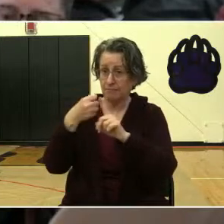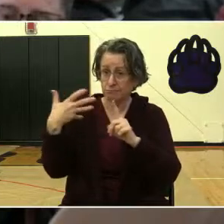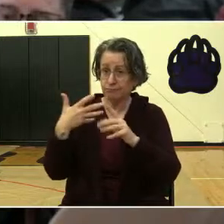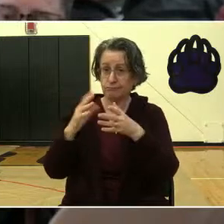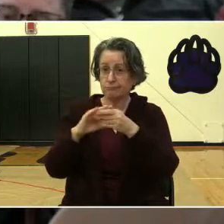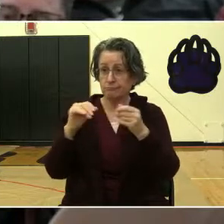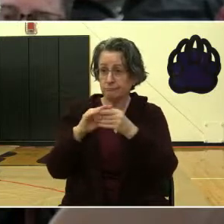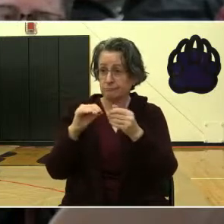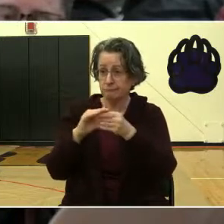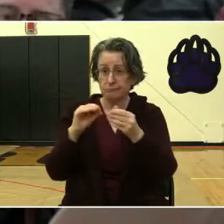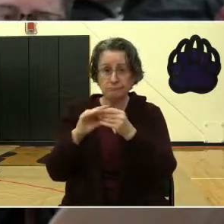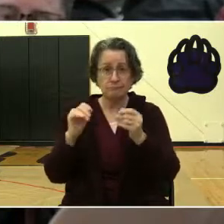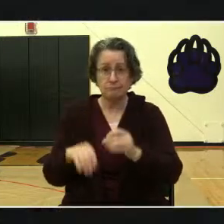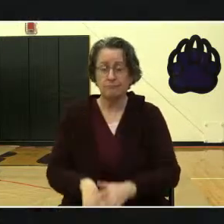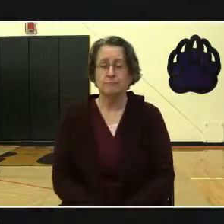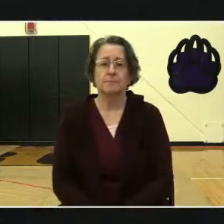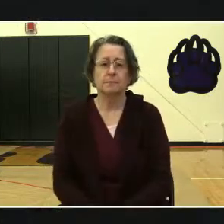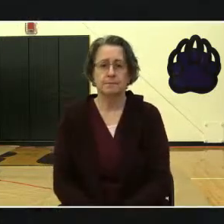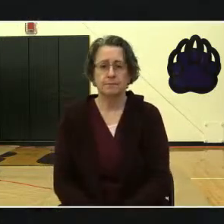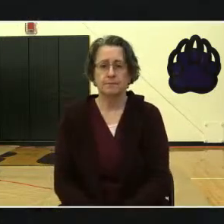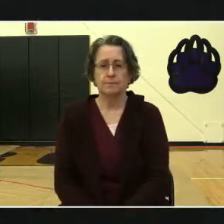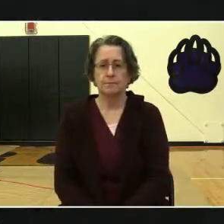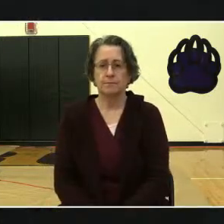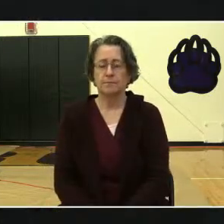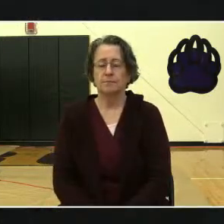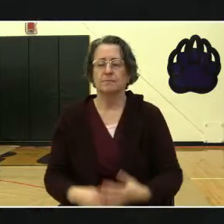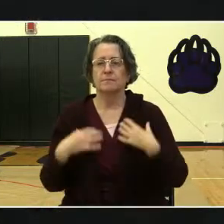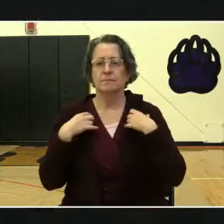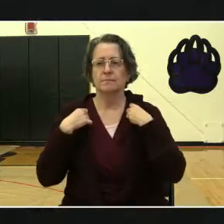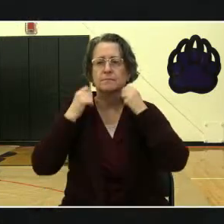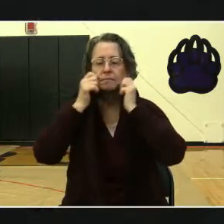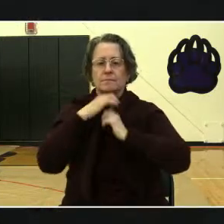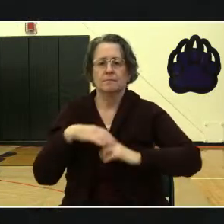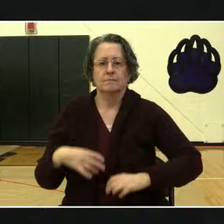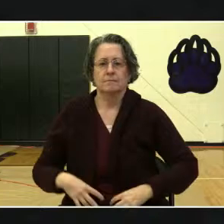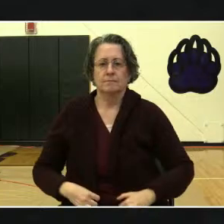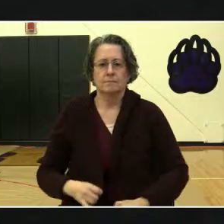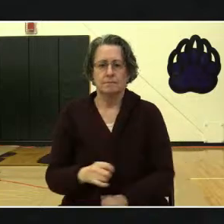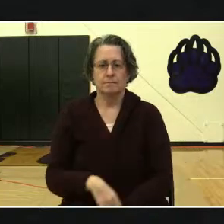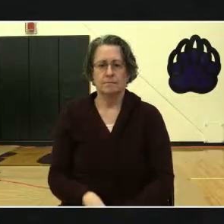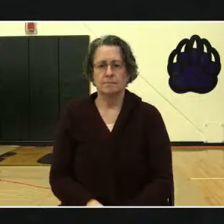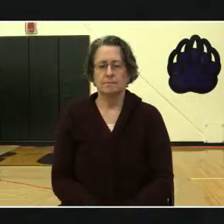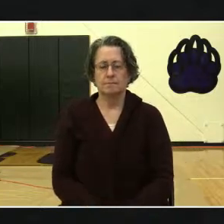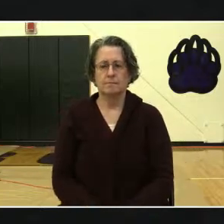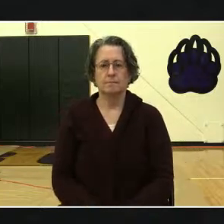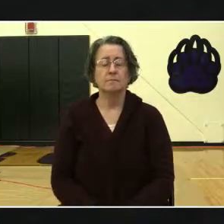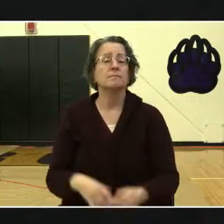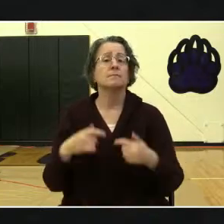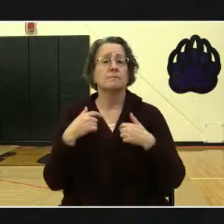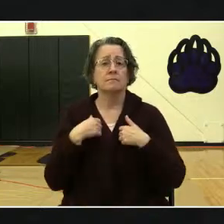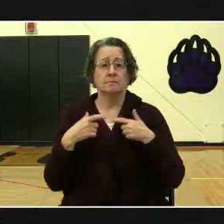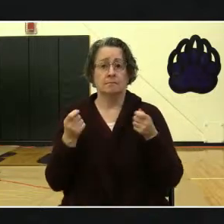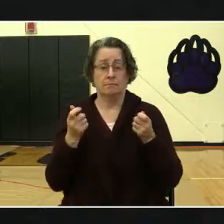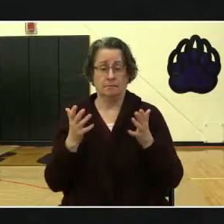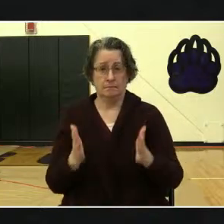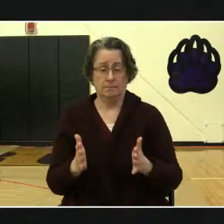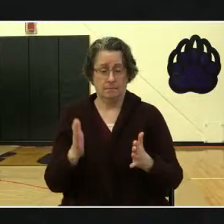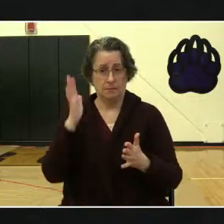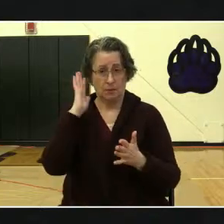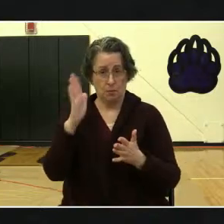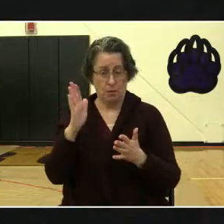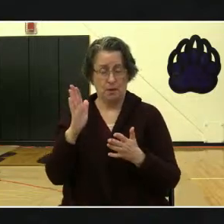Departments thank you moderator is going to note that U the